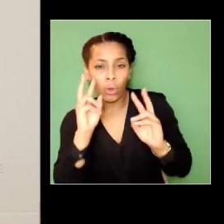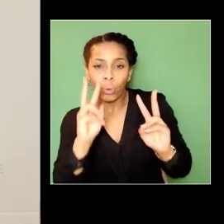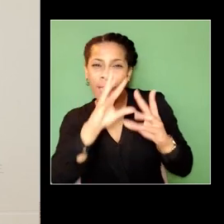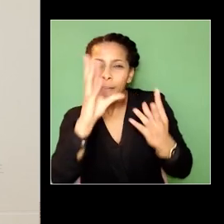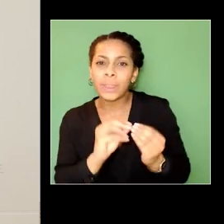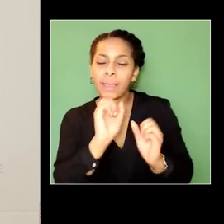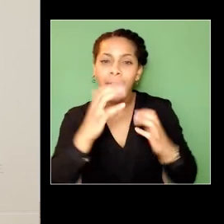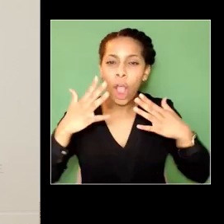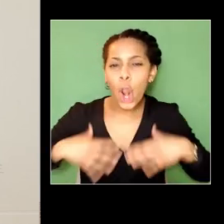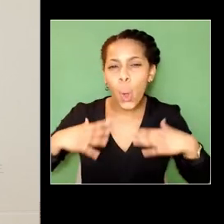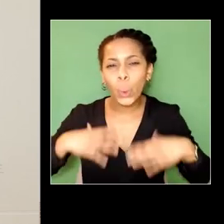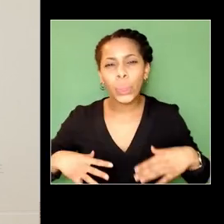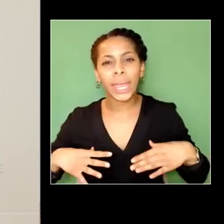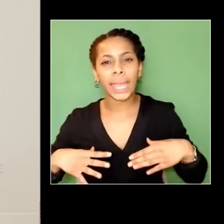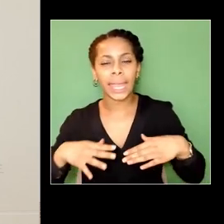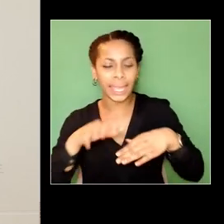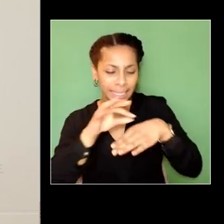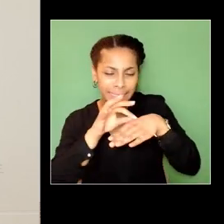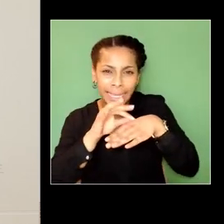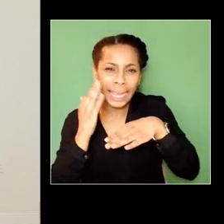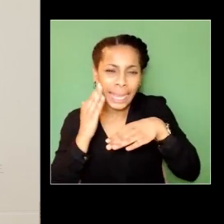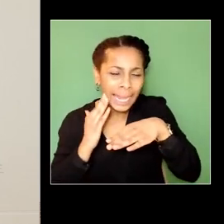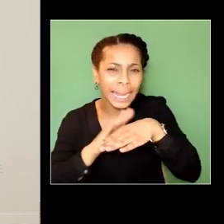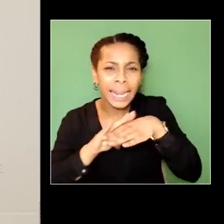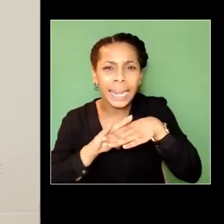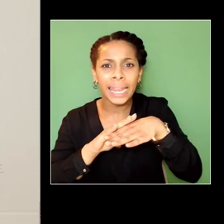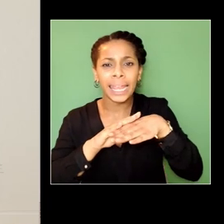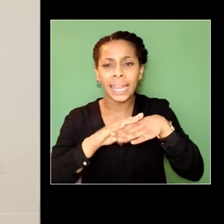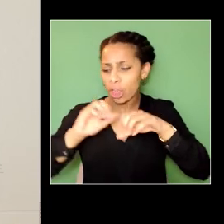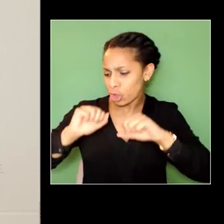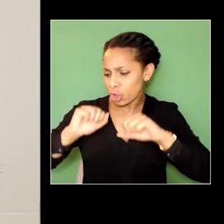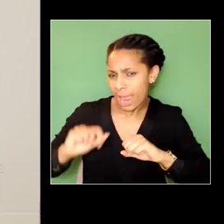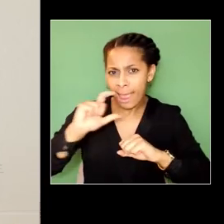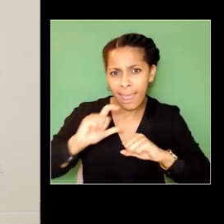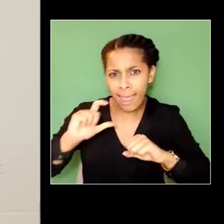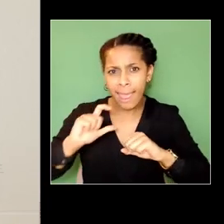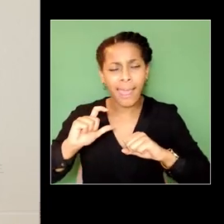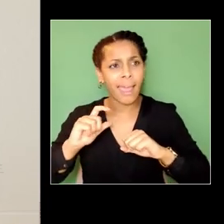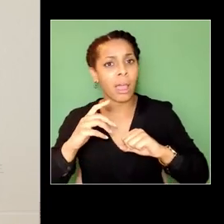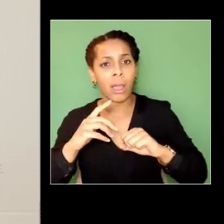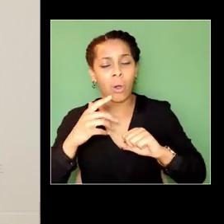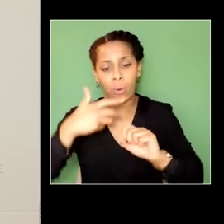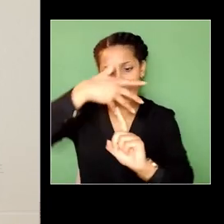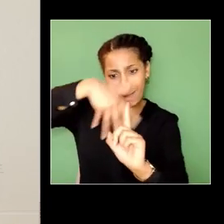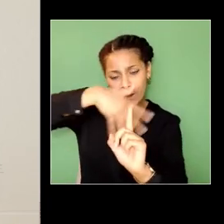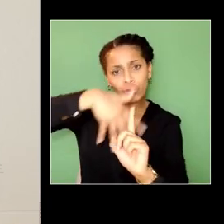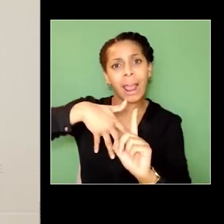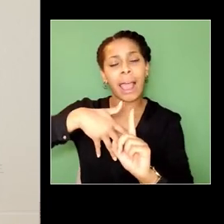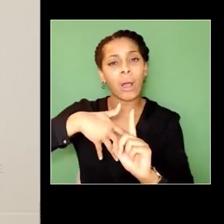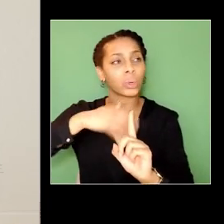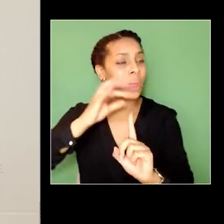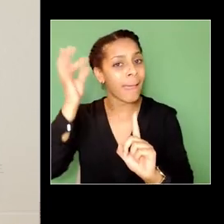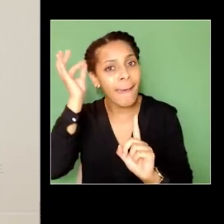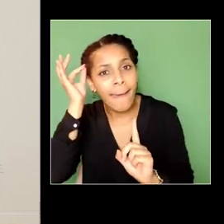wearing is operating against their skin, is operating against the chair next to them, is operating against whatever's behind them, is working with their hair or